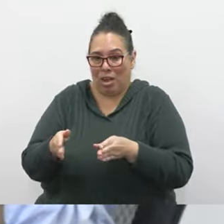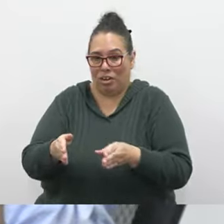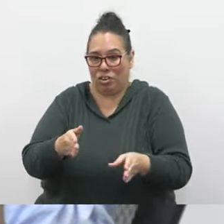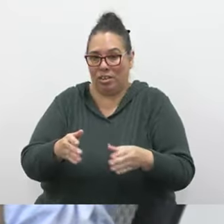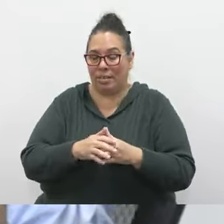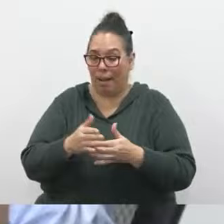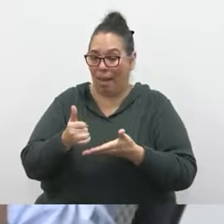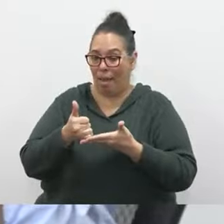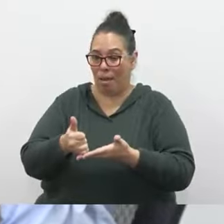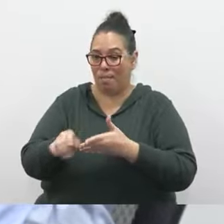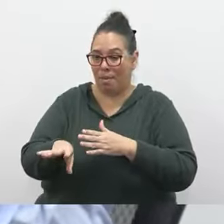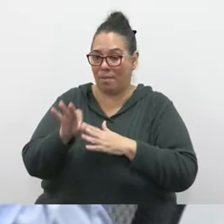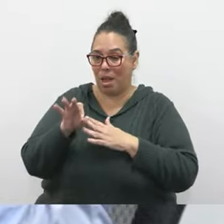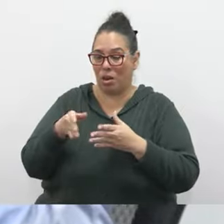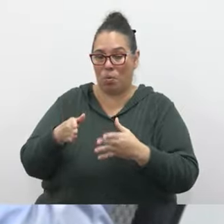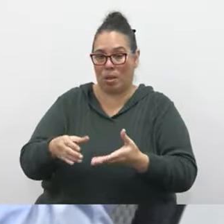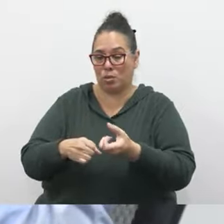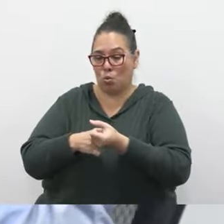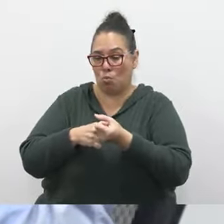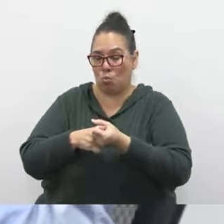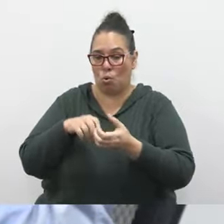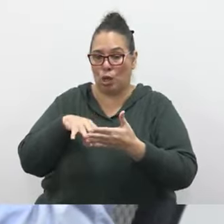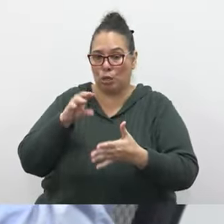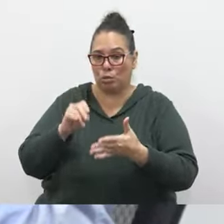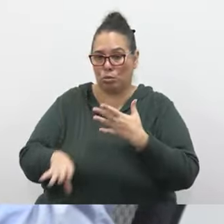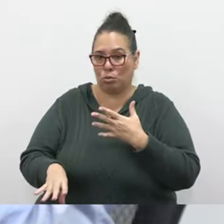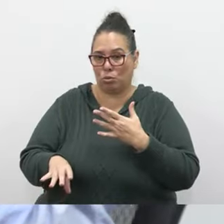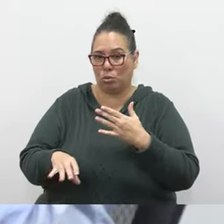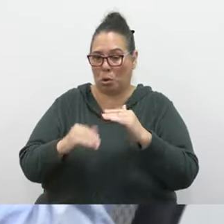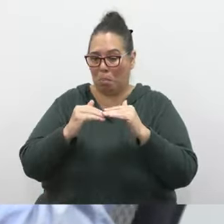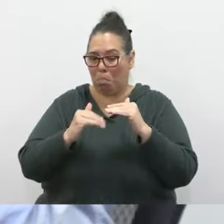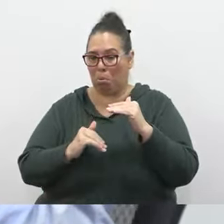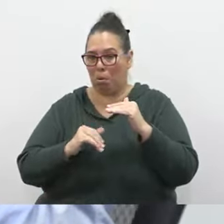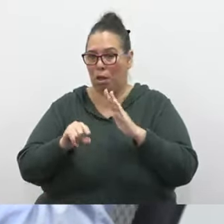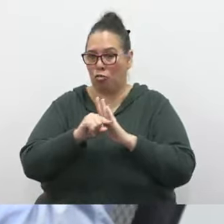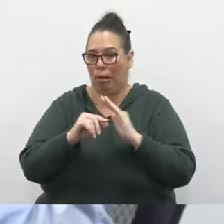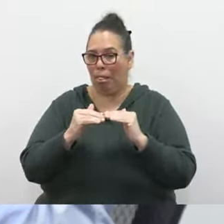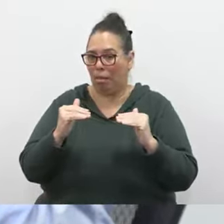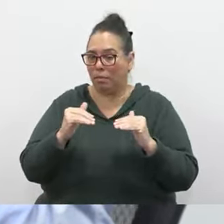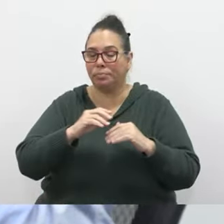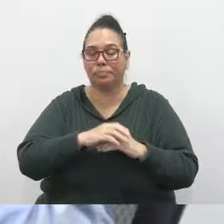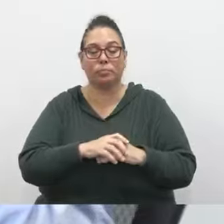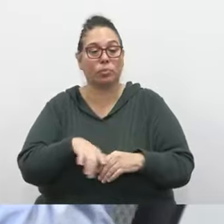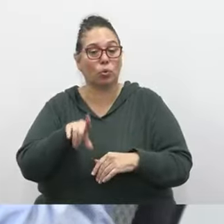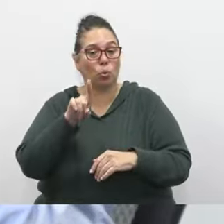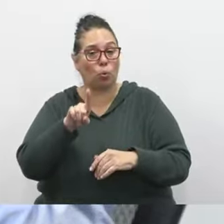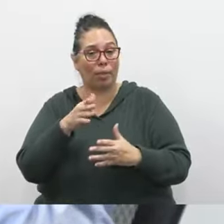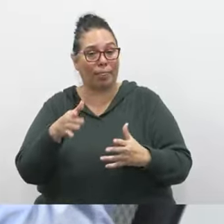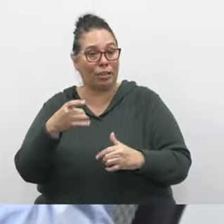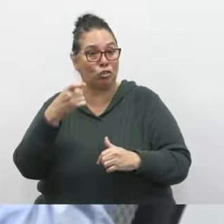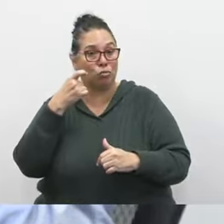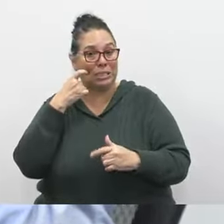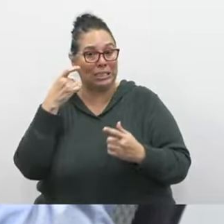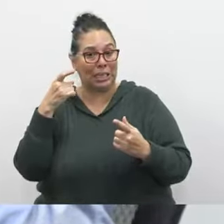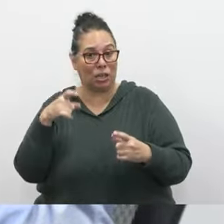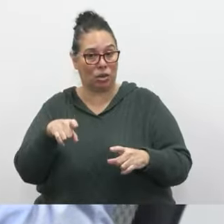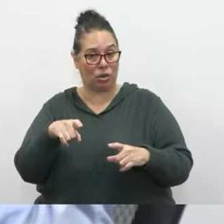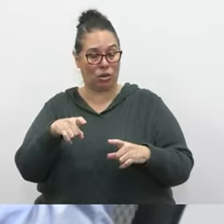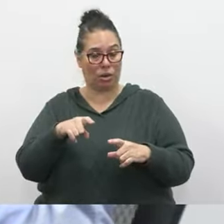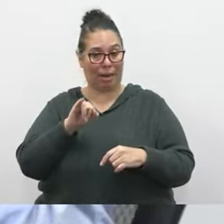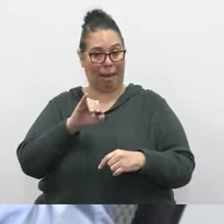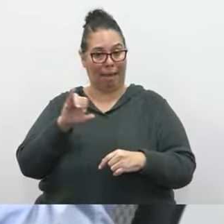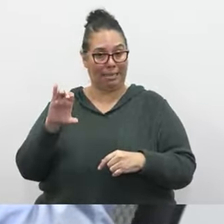help them find ways to support our students who are below grade level. One thing that just recently occurred for our IICs